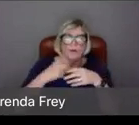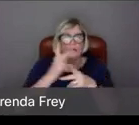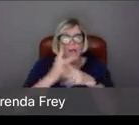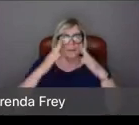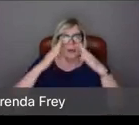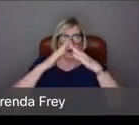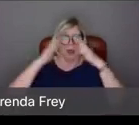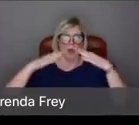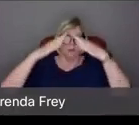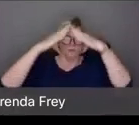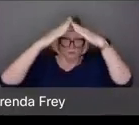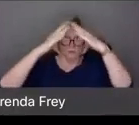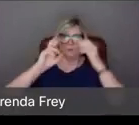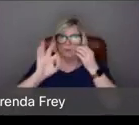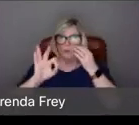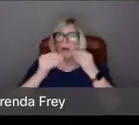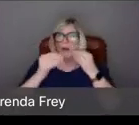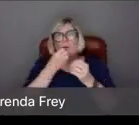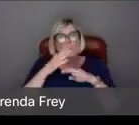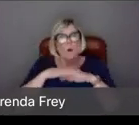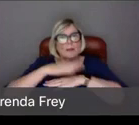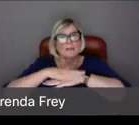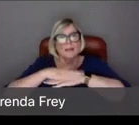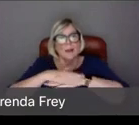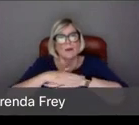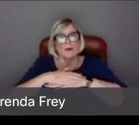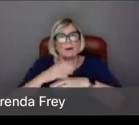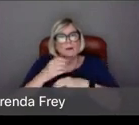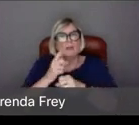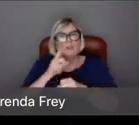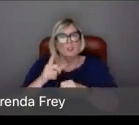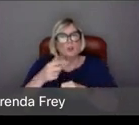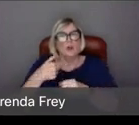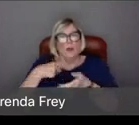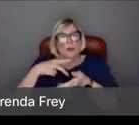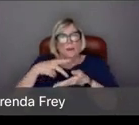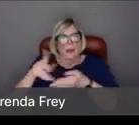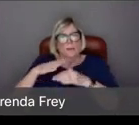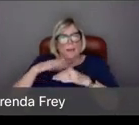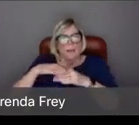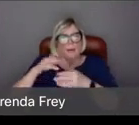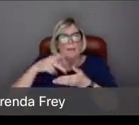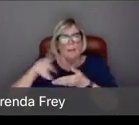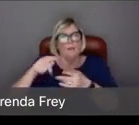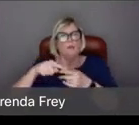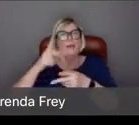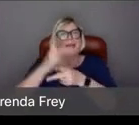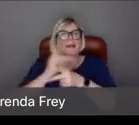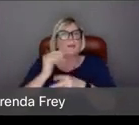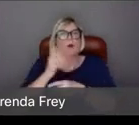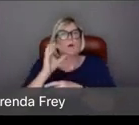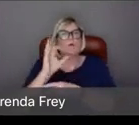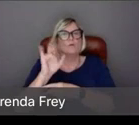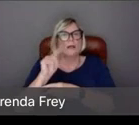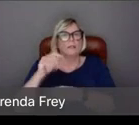head and food on the table, but that for our debts, we're at least making the payment to keep our credit score in good standing.